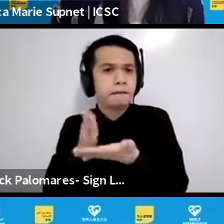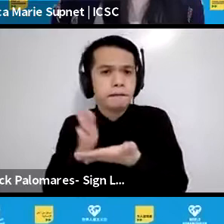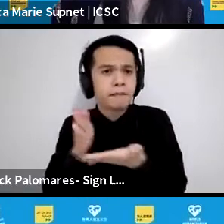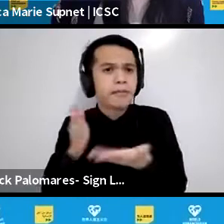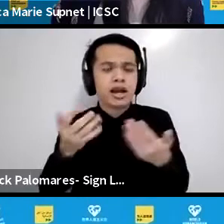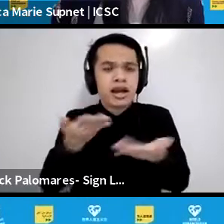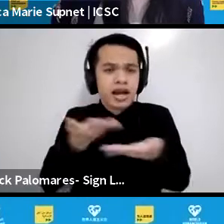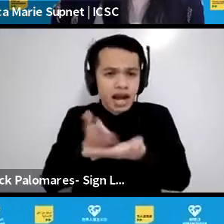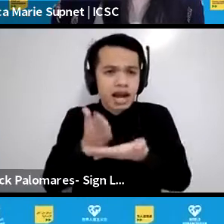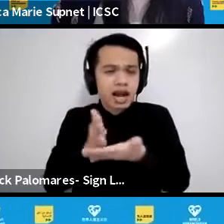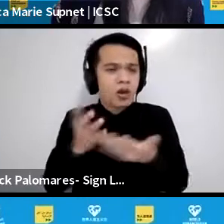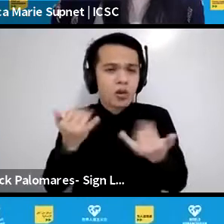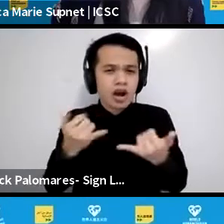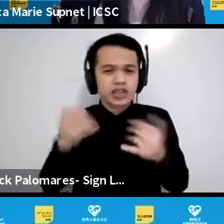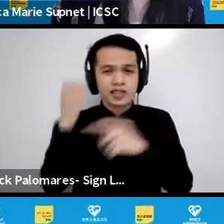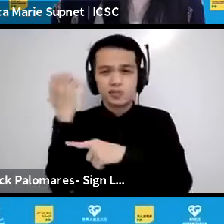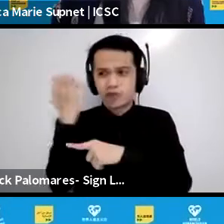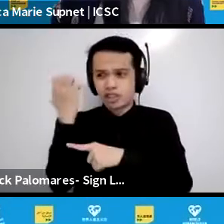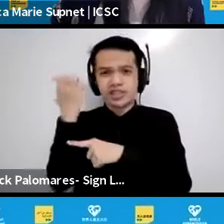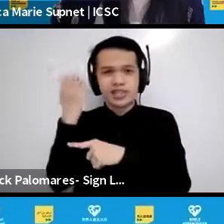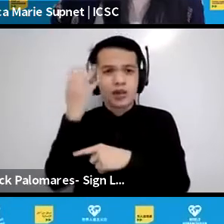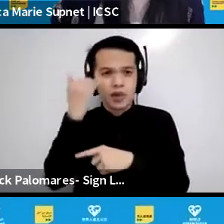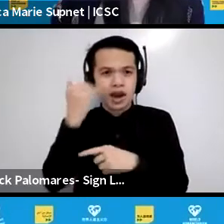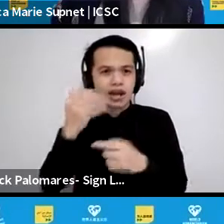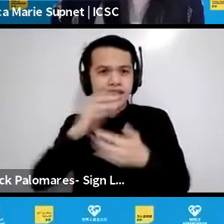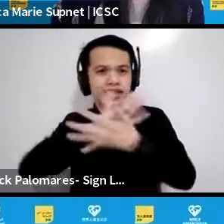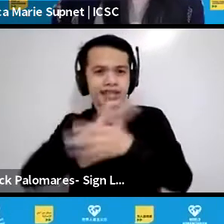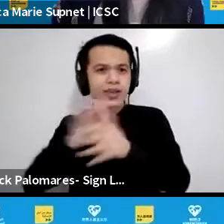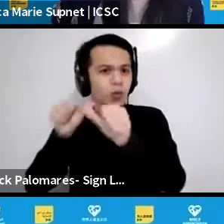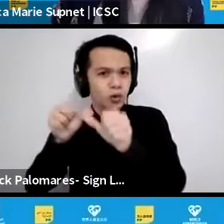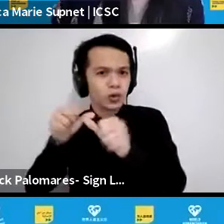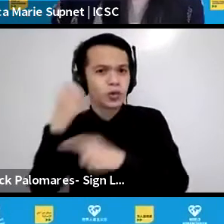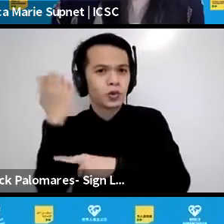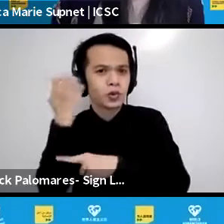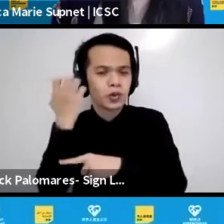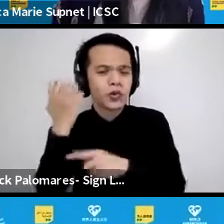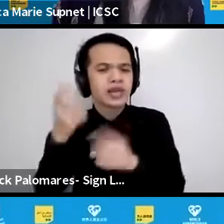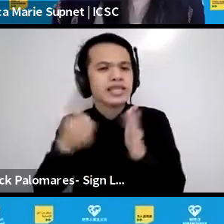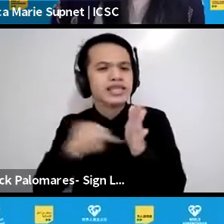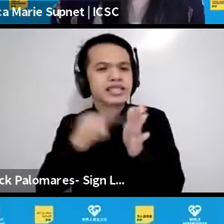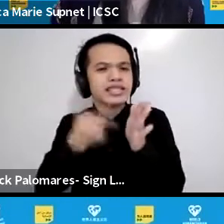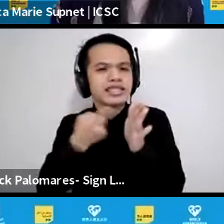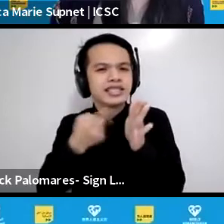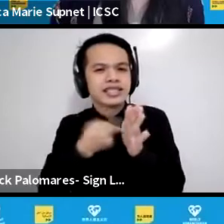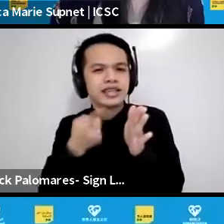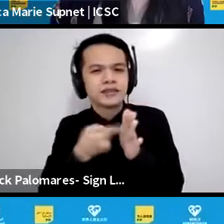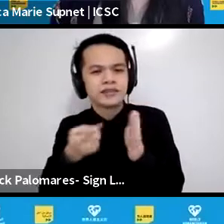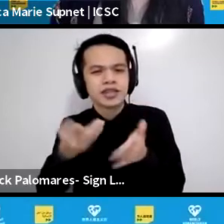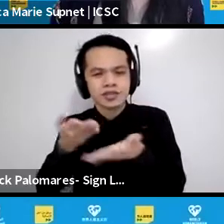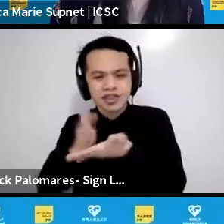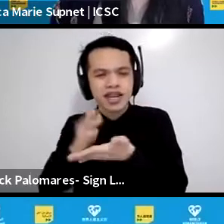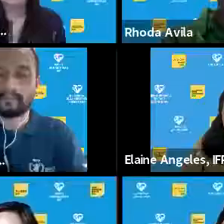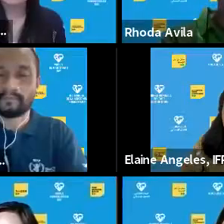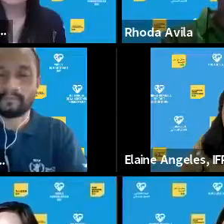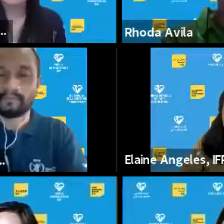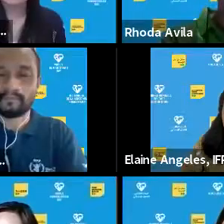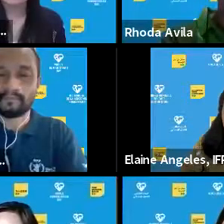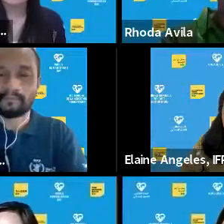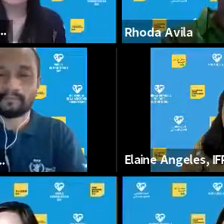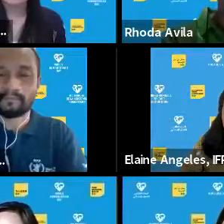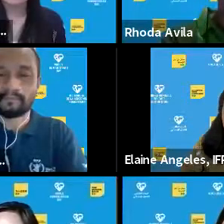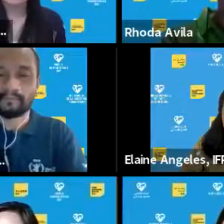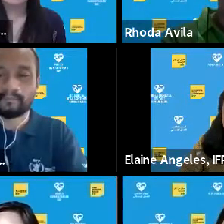a state of national emergency because of the pandemic. And sometimes the rights and responsibilities, both of people and